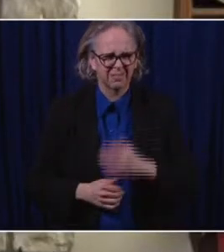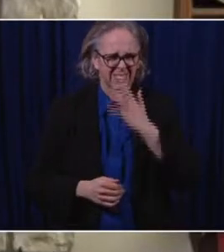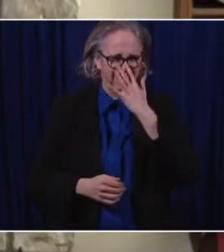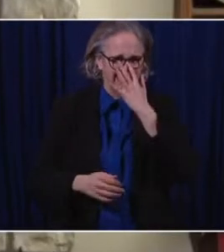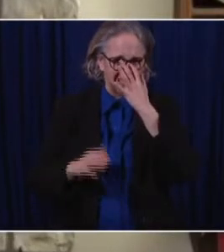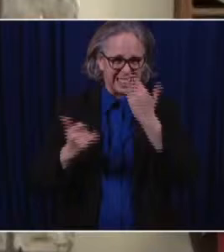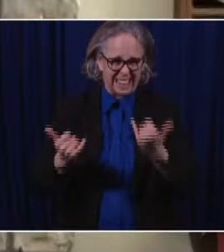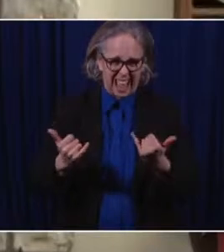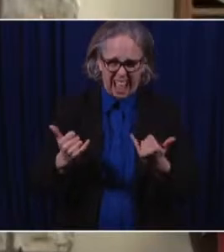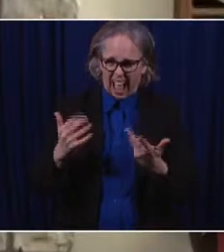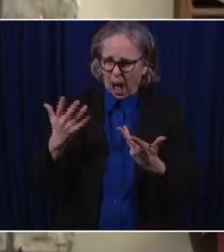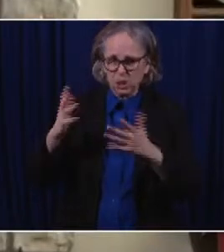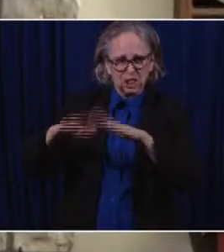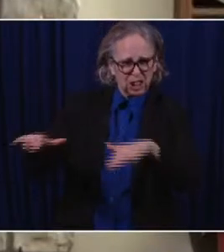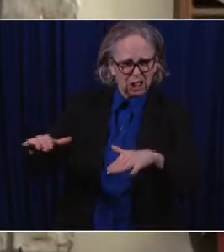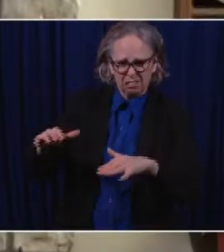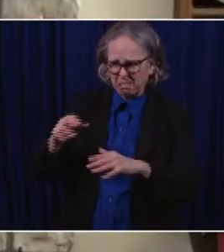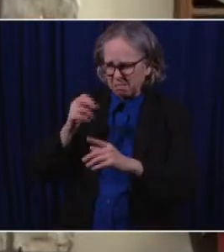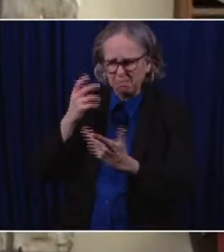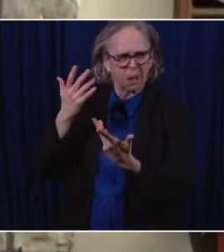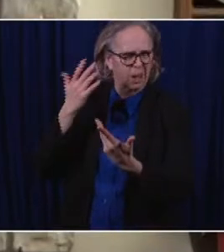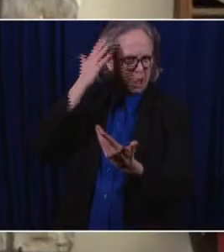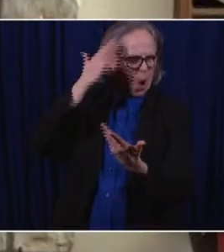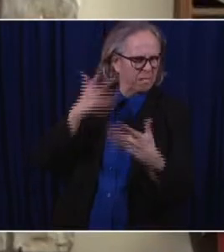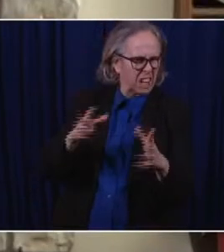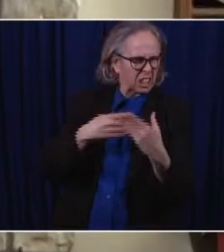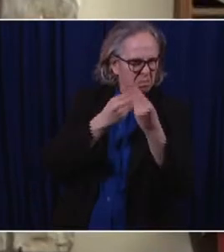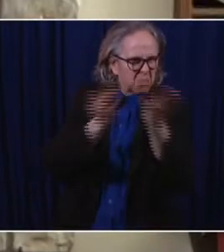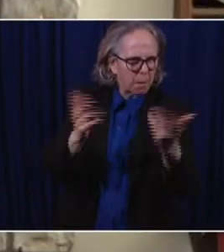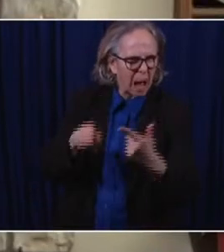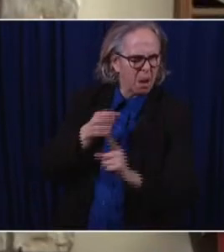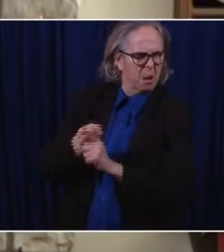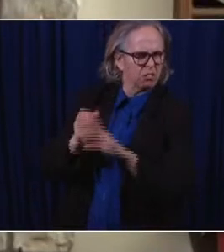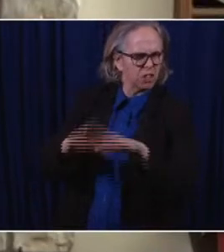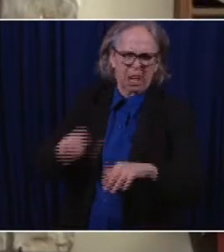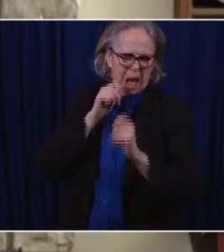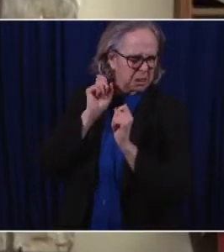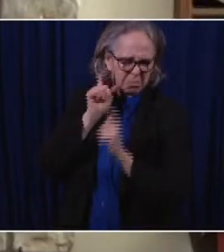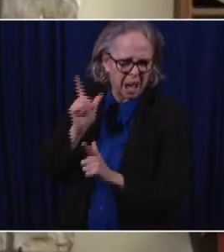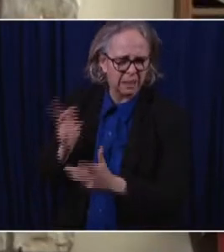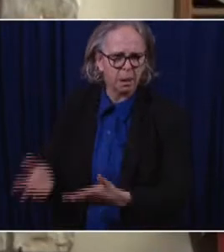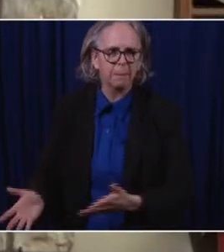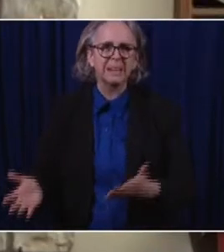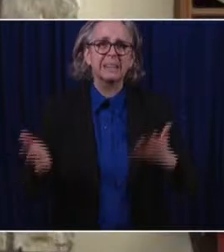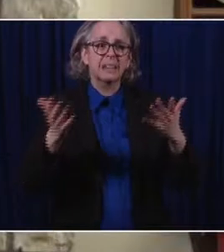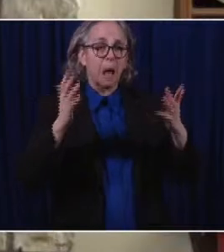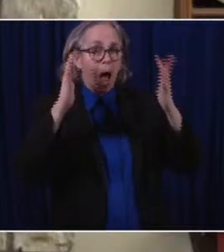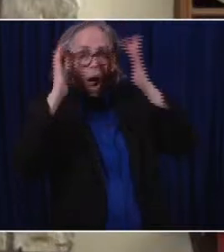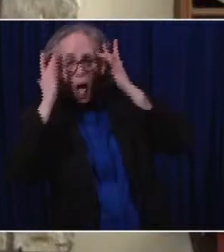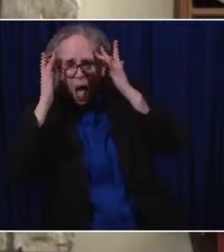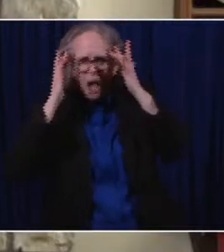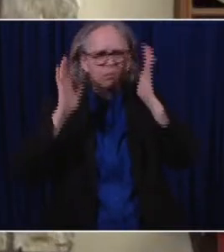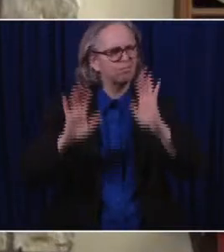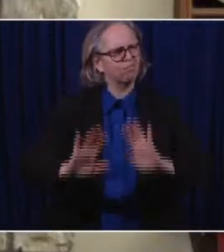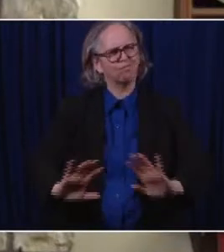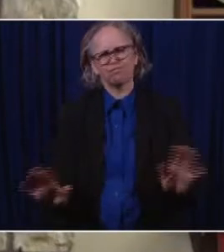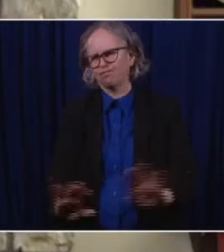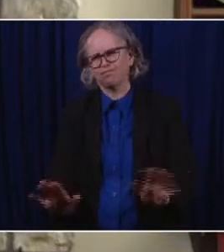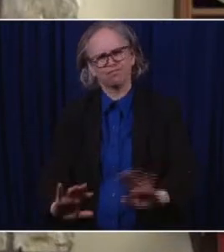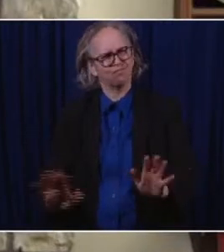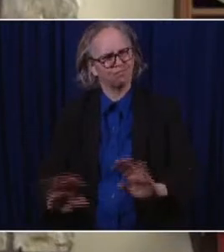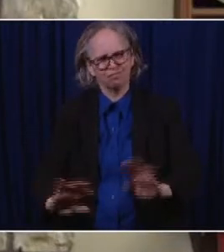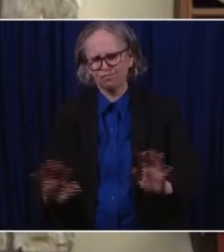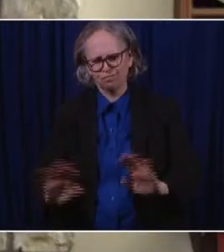But we should not panic, nor should we be surprised by the numbers that the state superintendent just